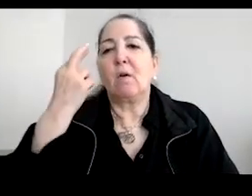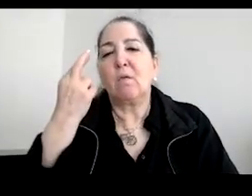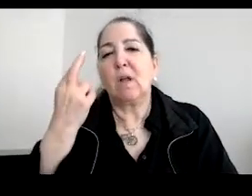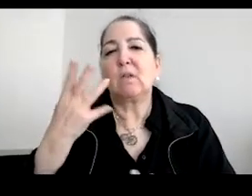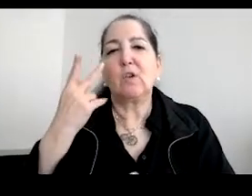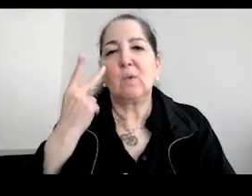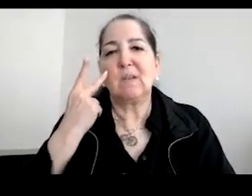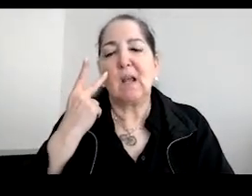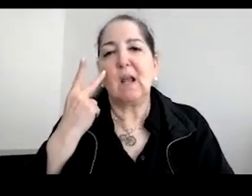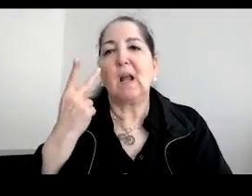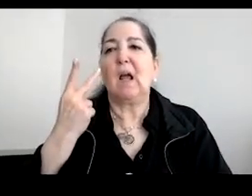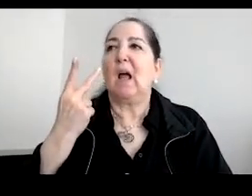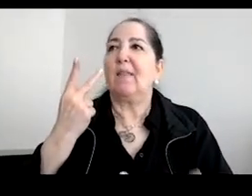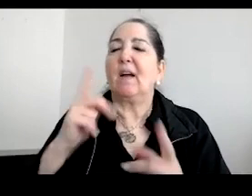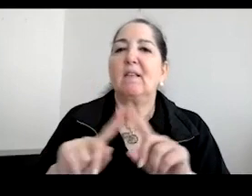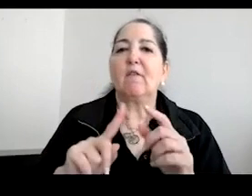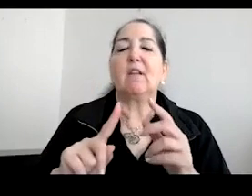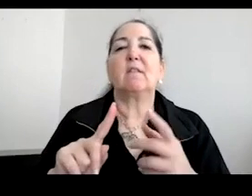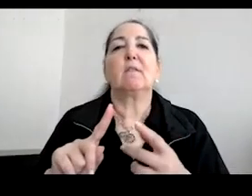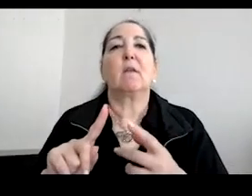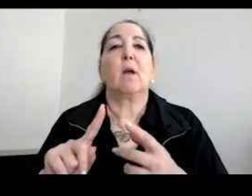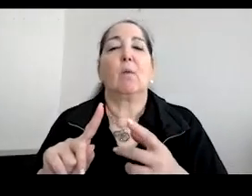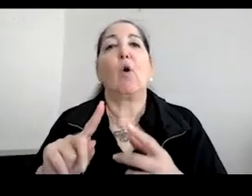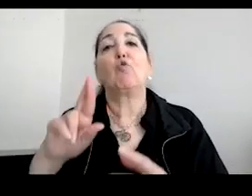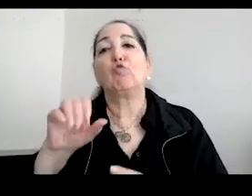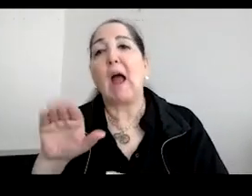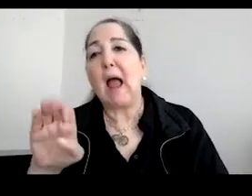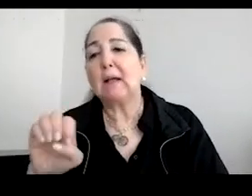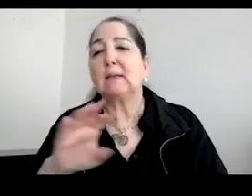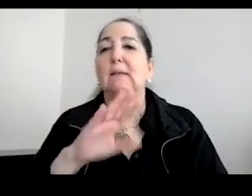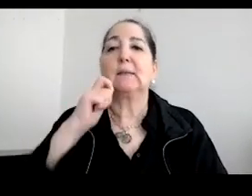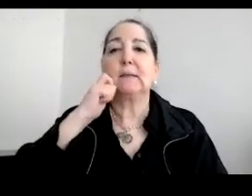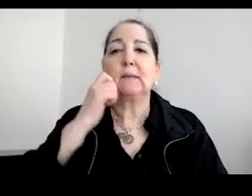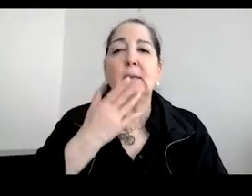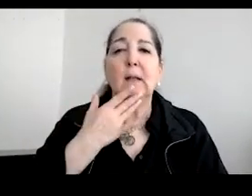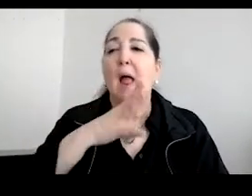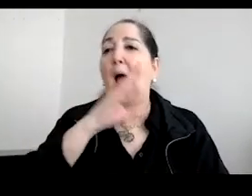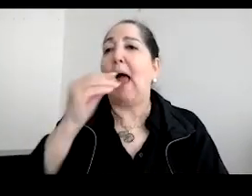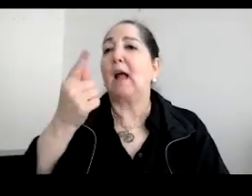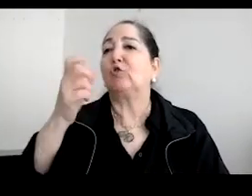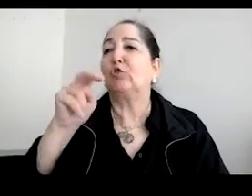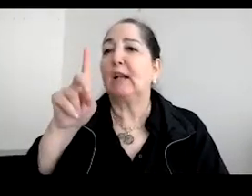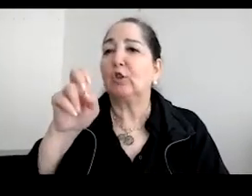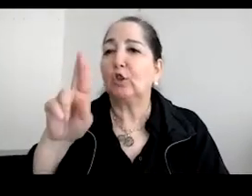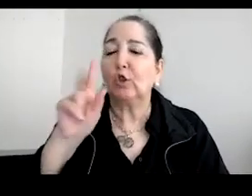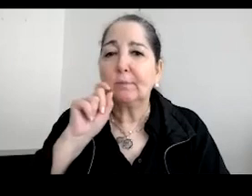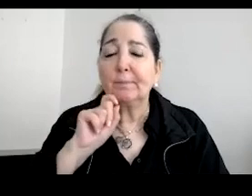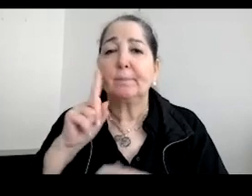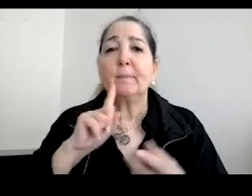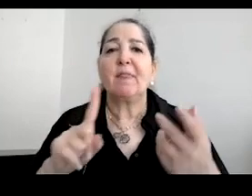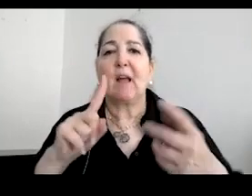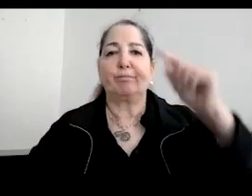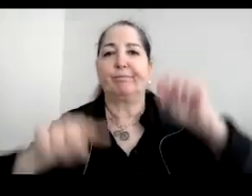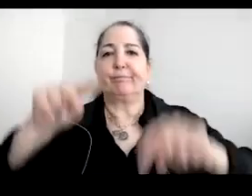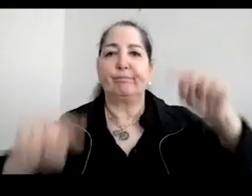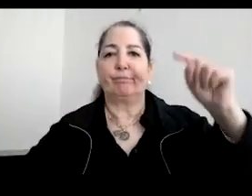discrepancies in UI receipt by race and gender, again, comes back to the fact. Well, there are a